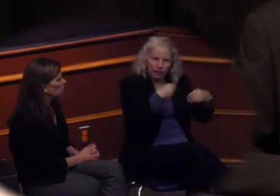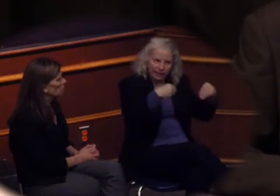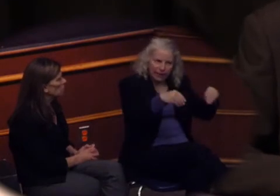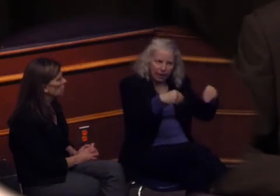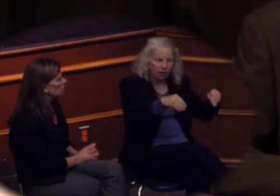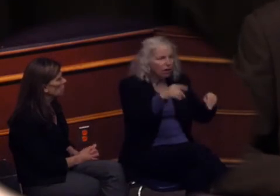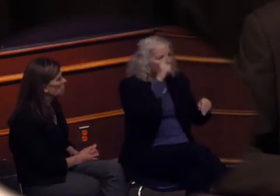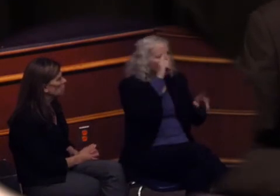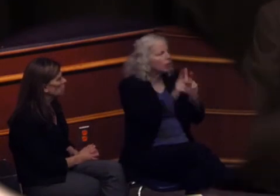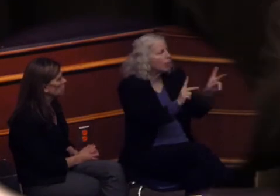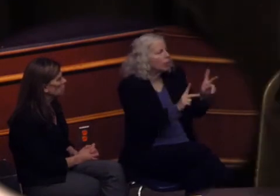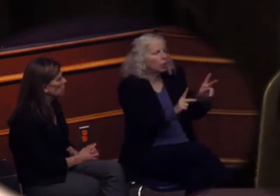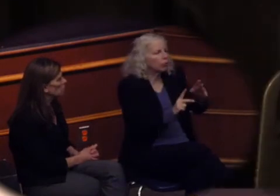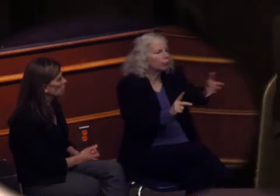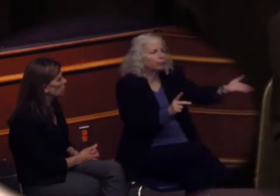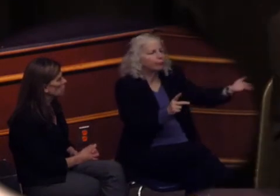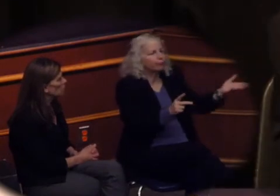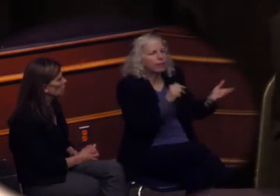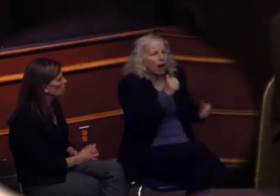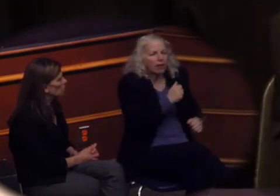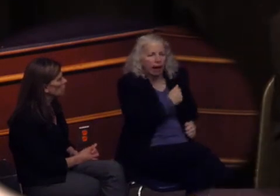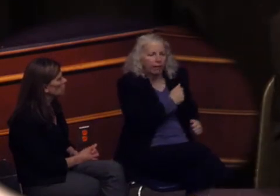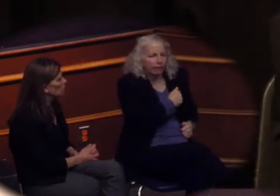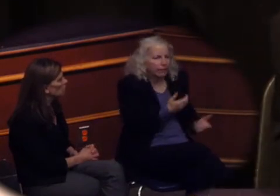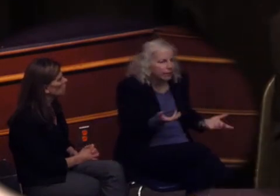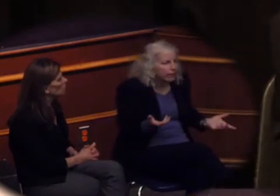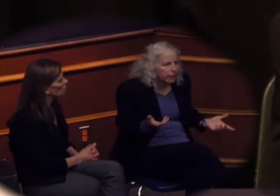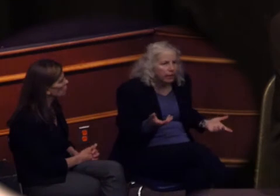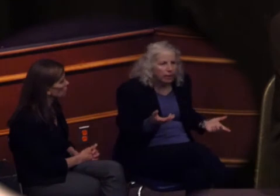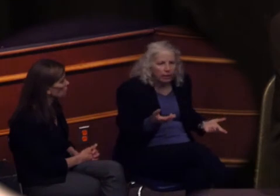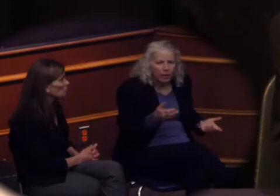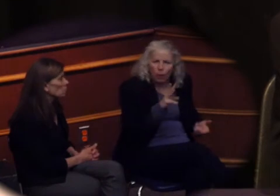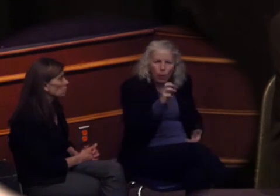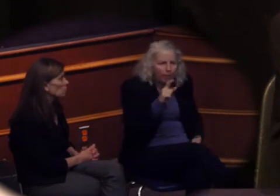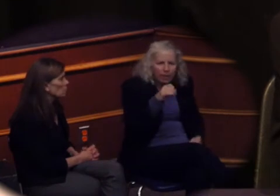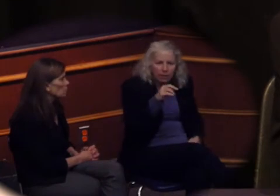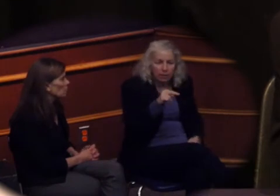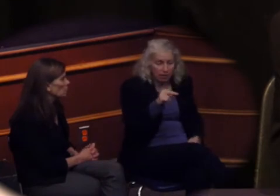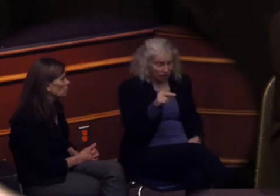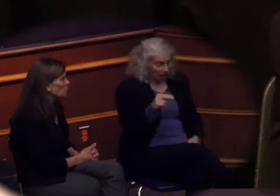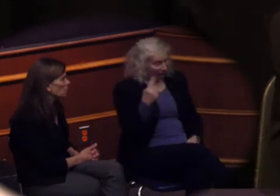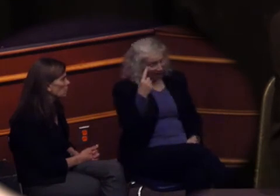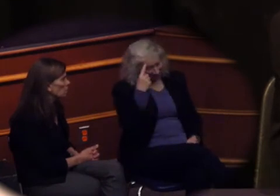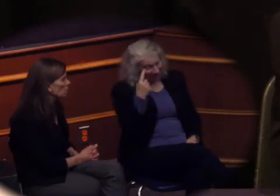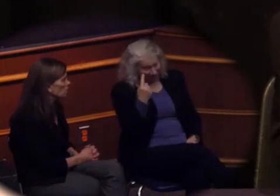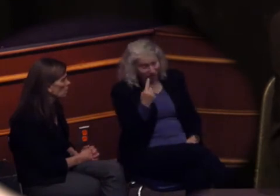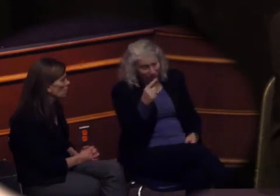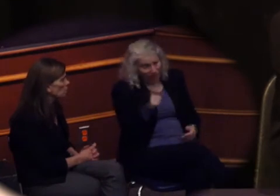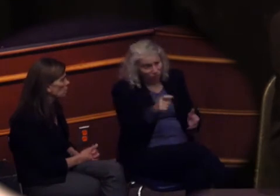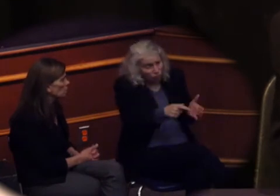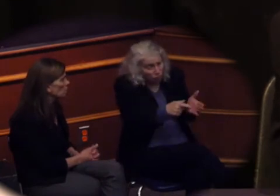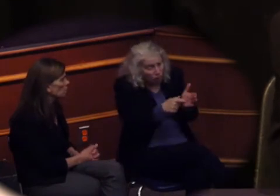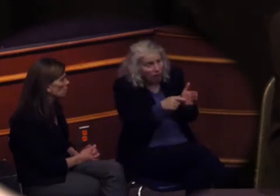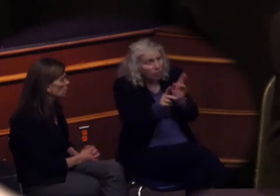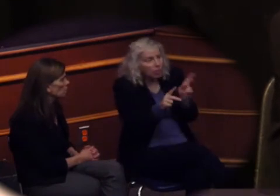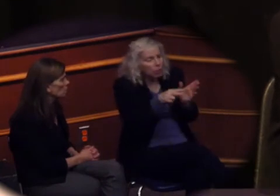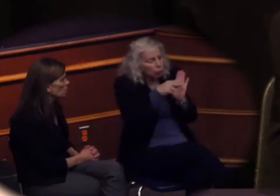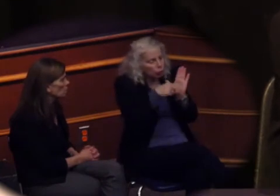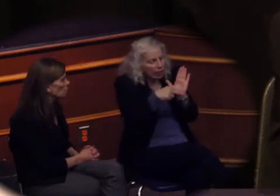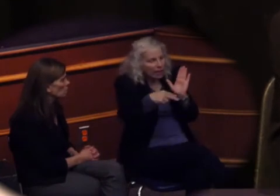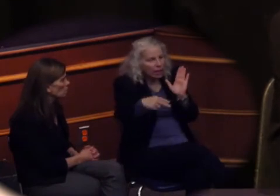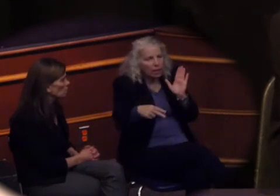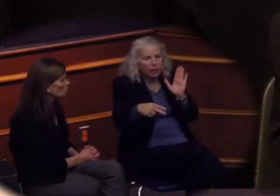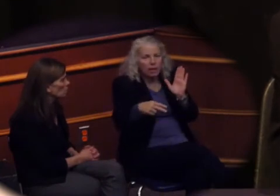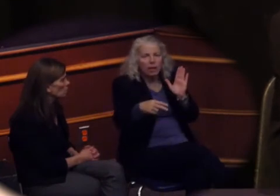civilians of these weapons. I think one of the most effective things to push this thing through would be to require people to read what the